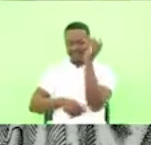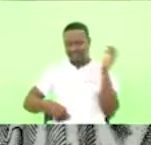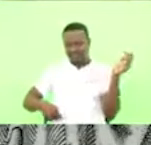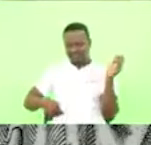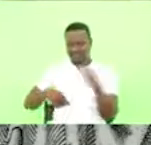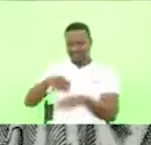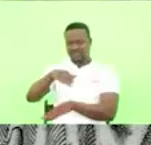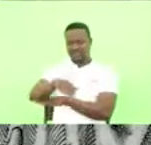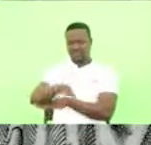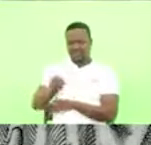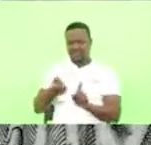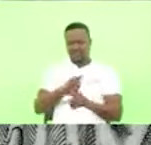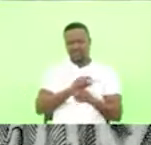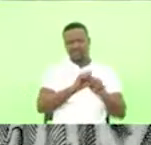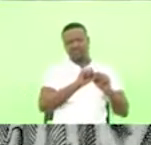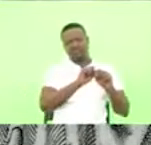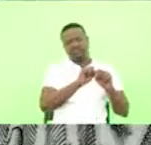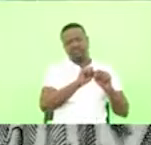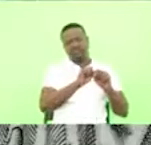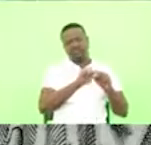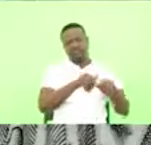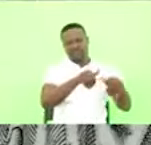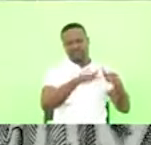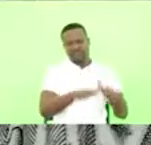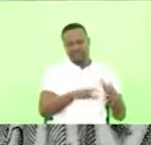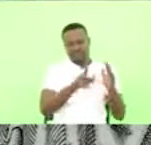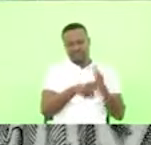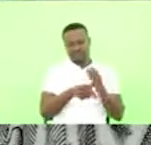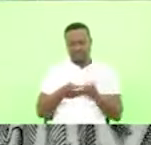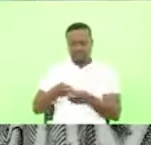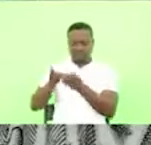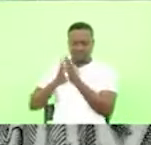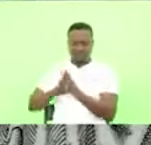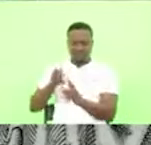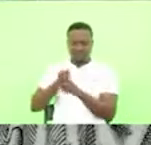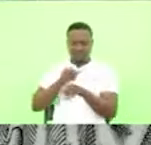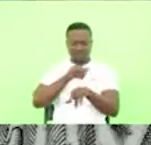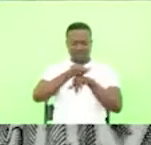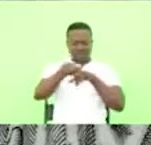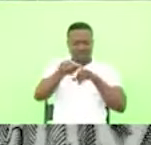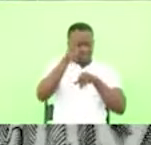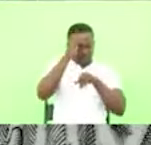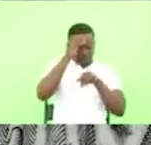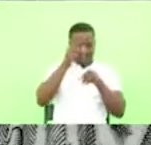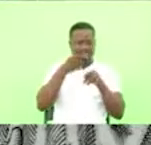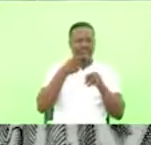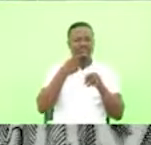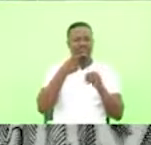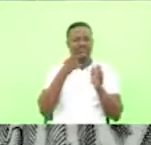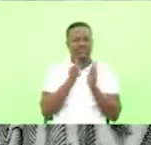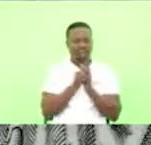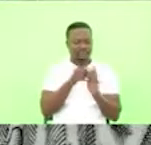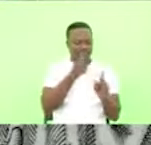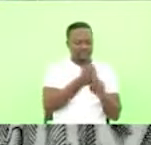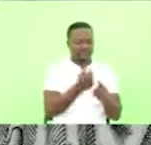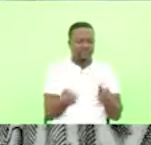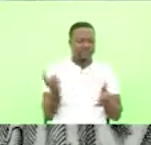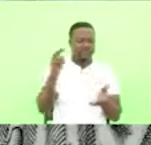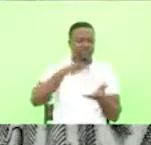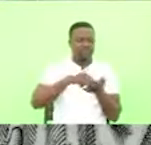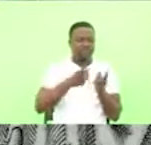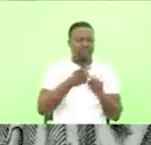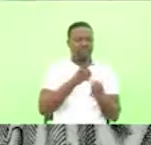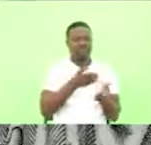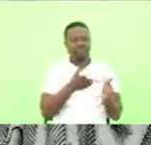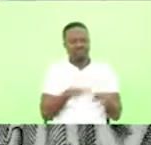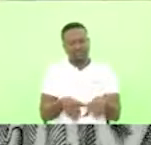night from the tomb. And now the disciples deceive men by asserting that he has risen from the